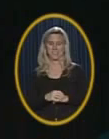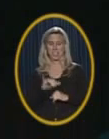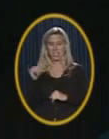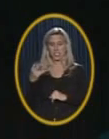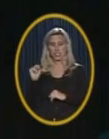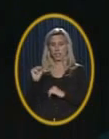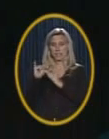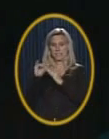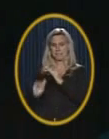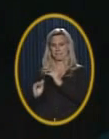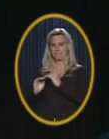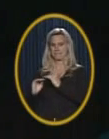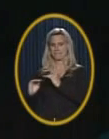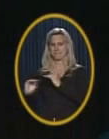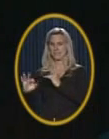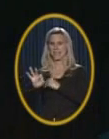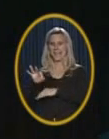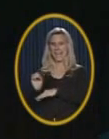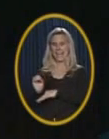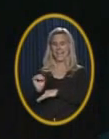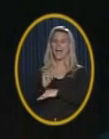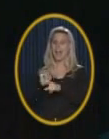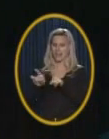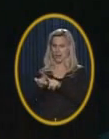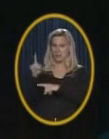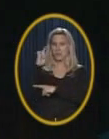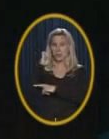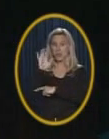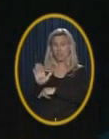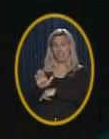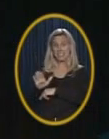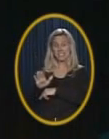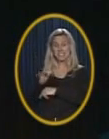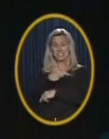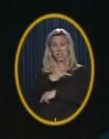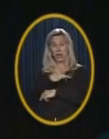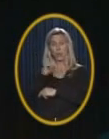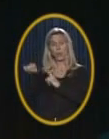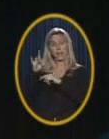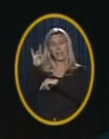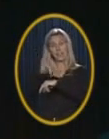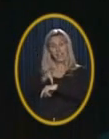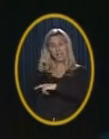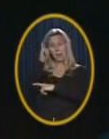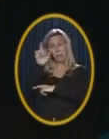John stayed down in a nice cool 90, which I've also heard that was what his heart rate was when he landed on the moon.